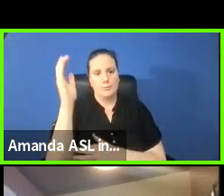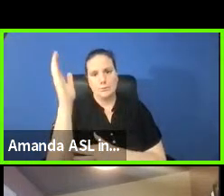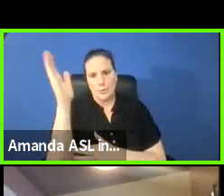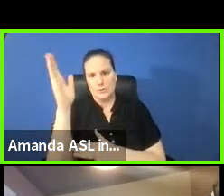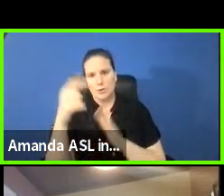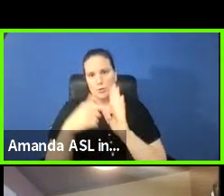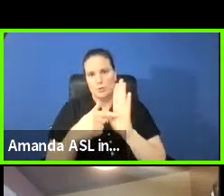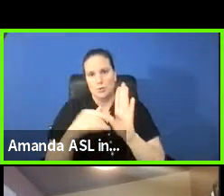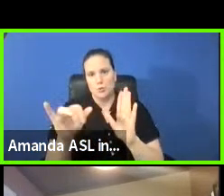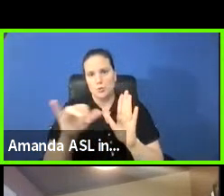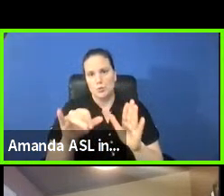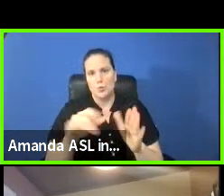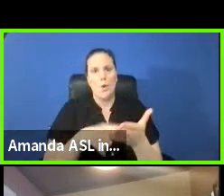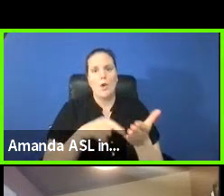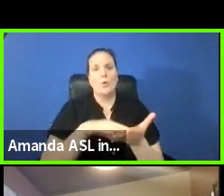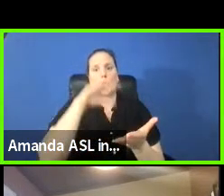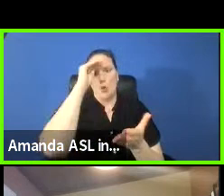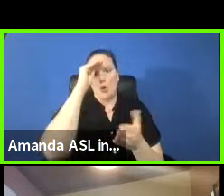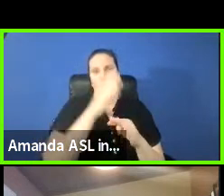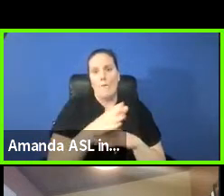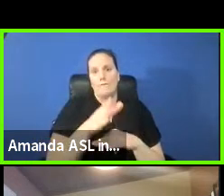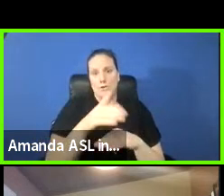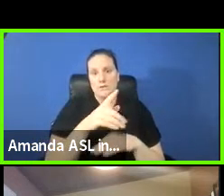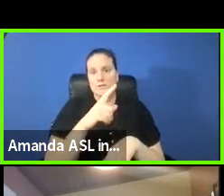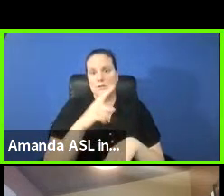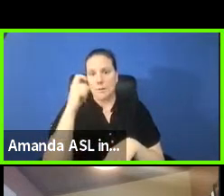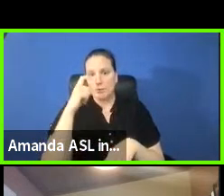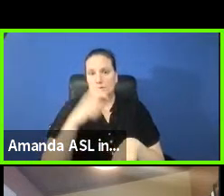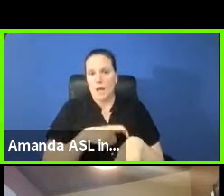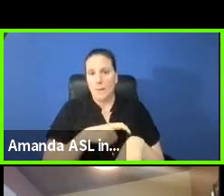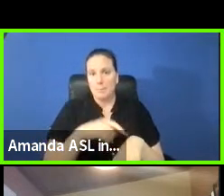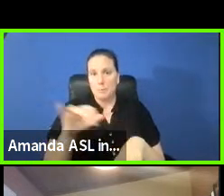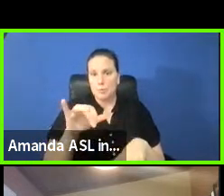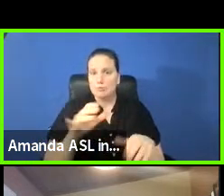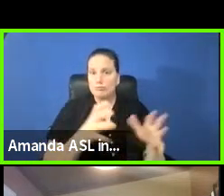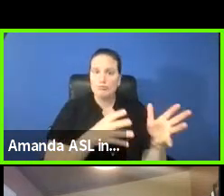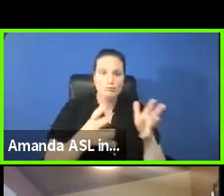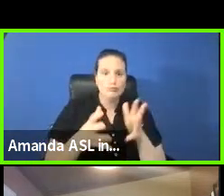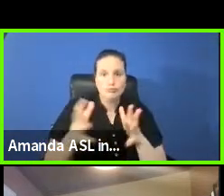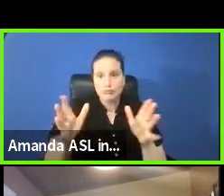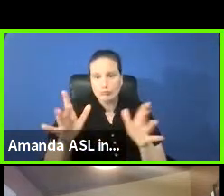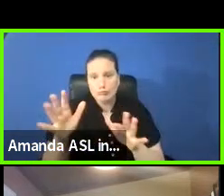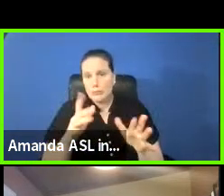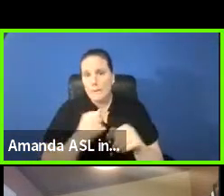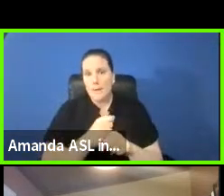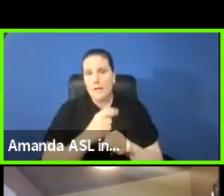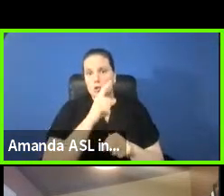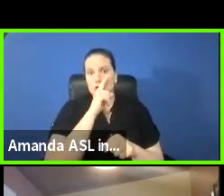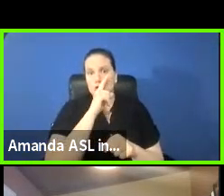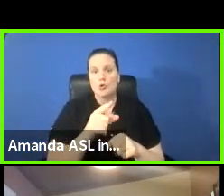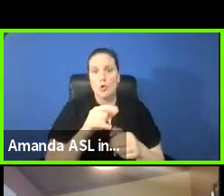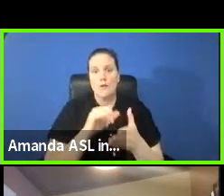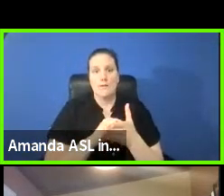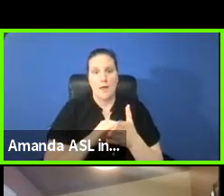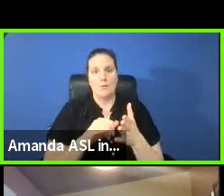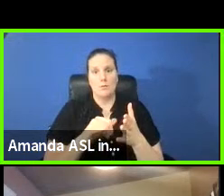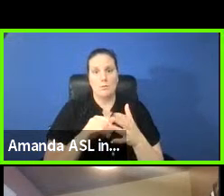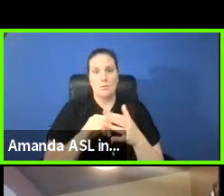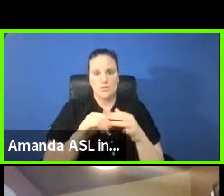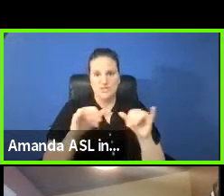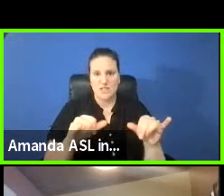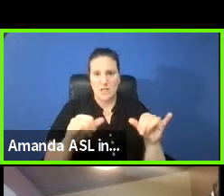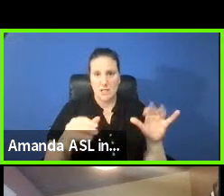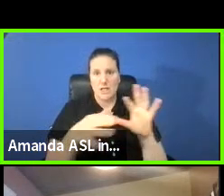on what they learned over the summer. So to do those things with them and just making sure that we're staying connected with